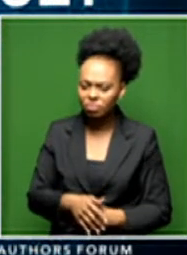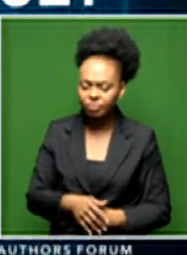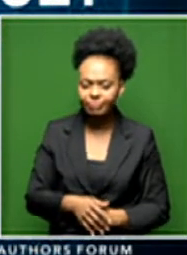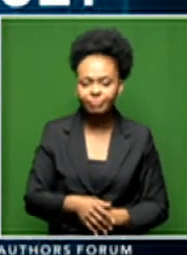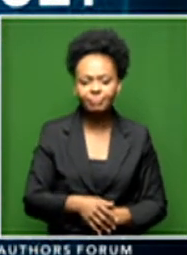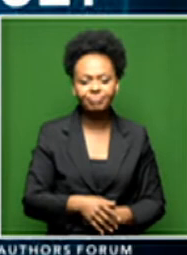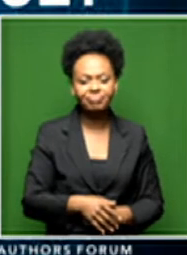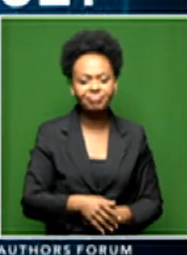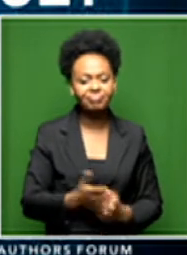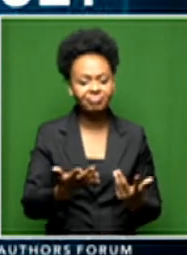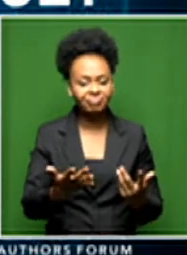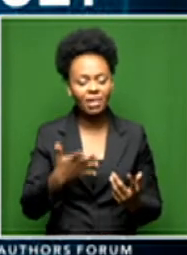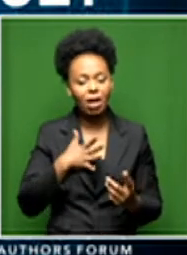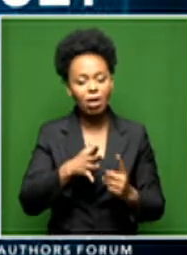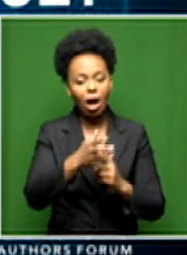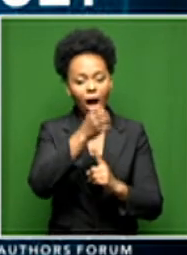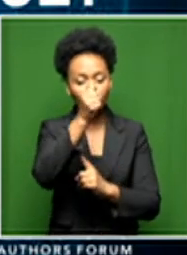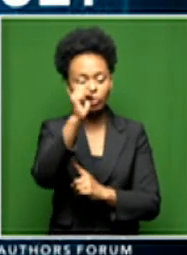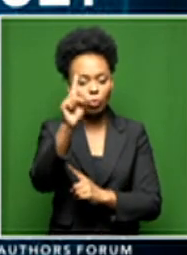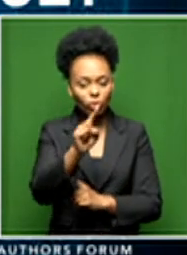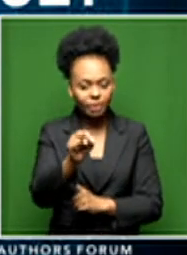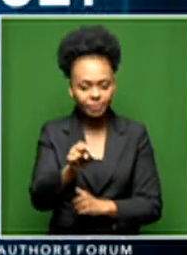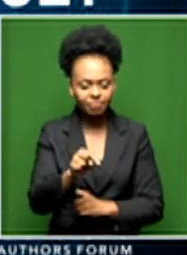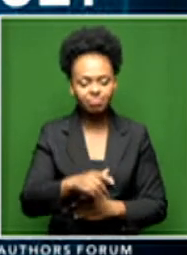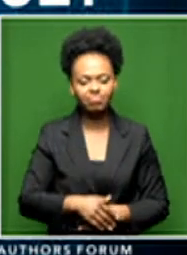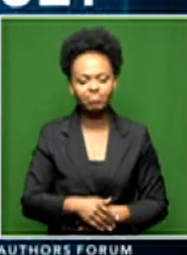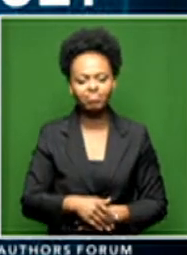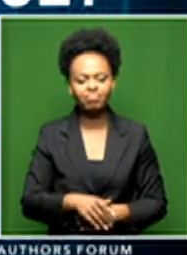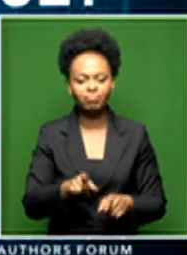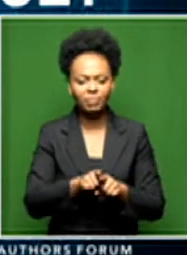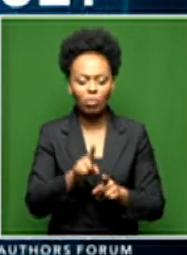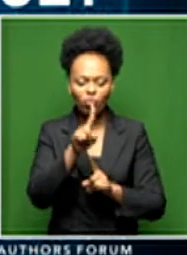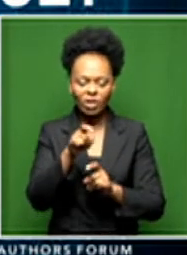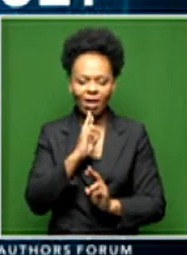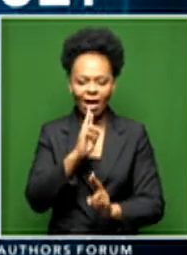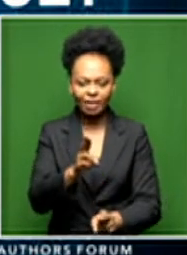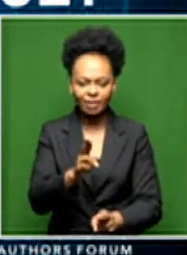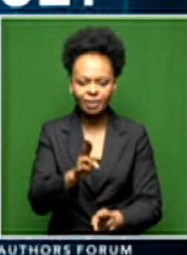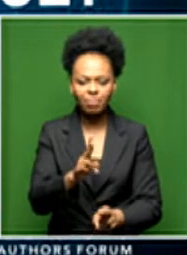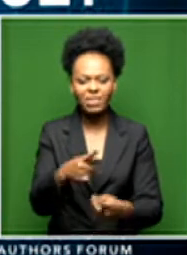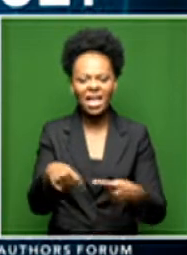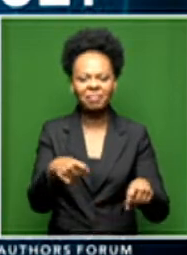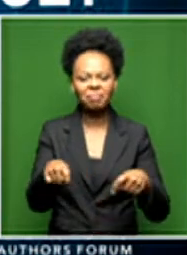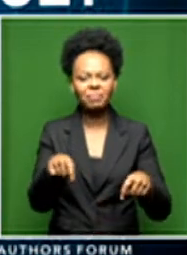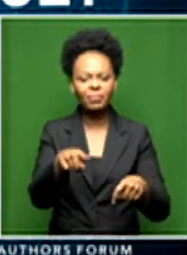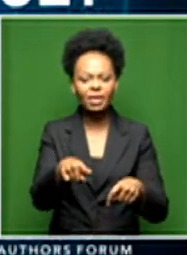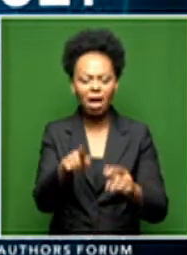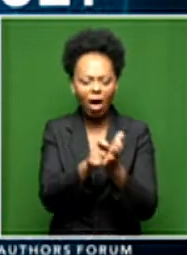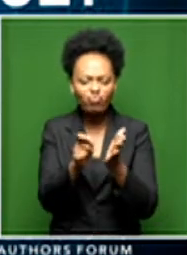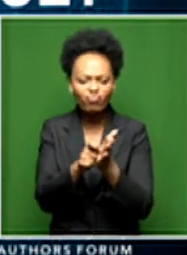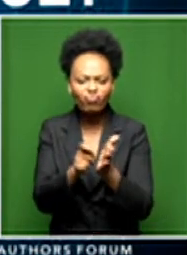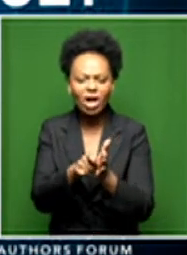The questions that we would like to answer is the effectiveness of writing